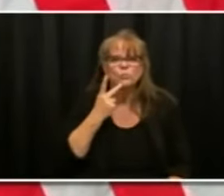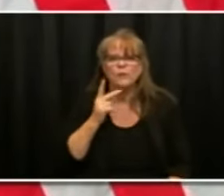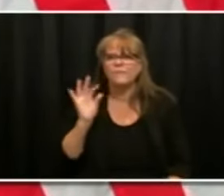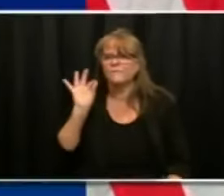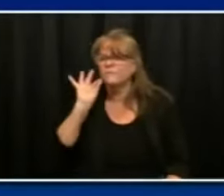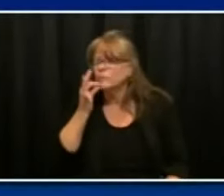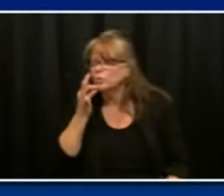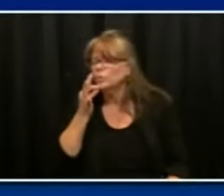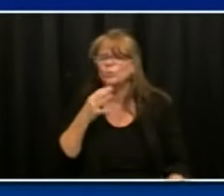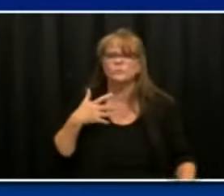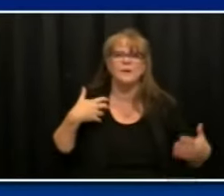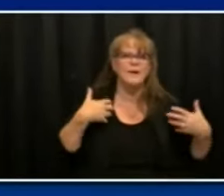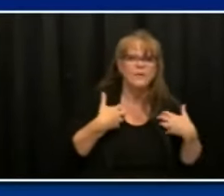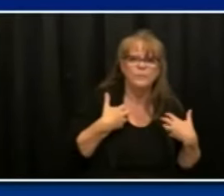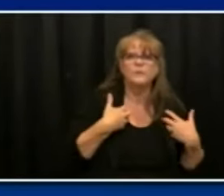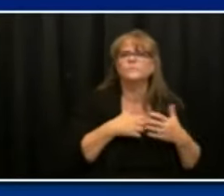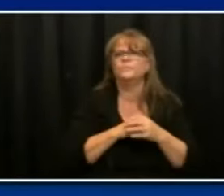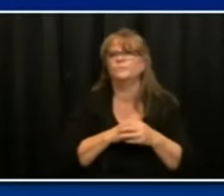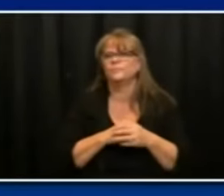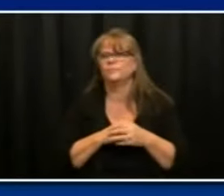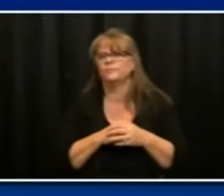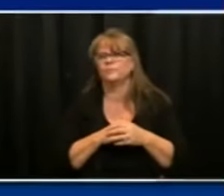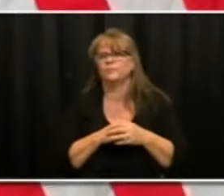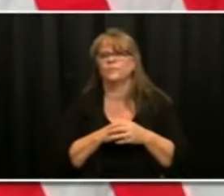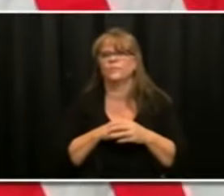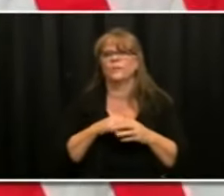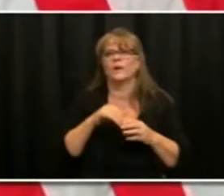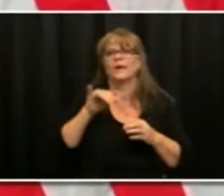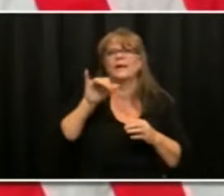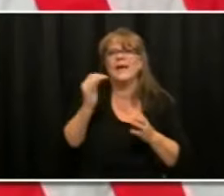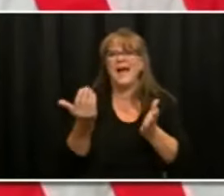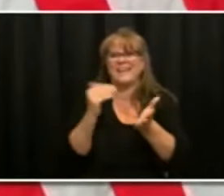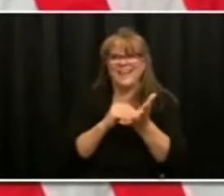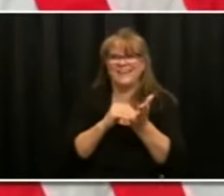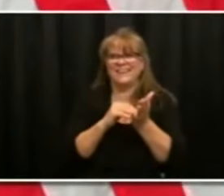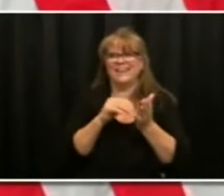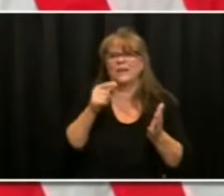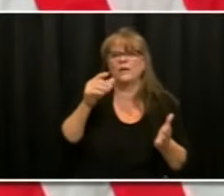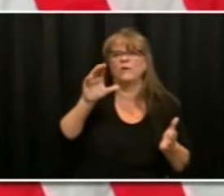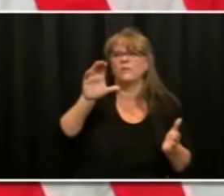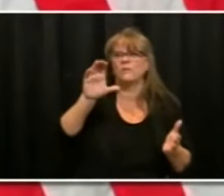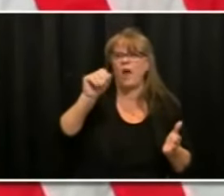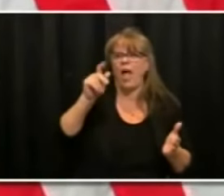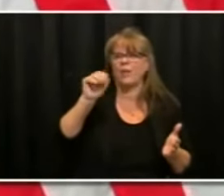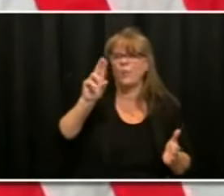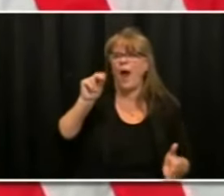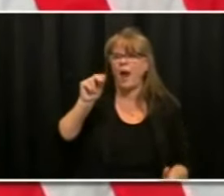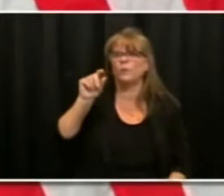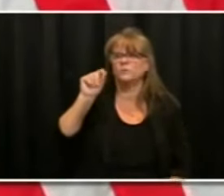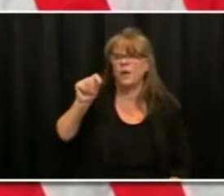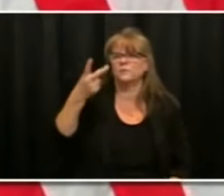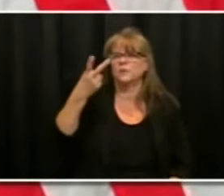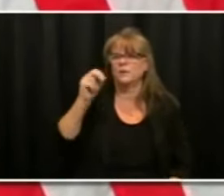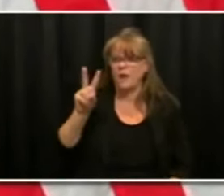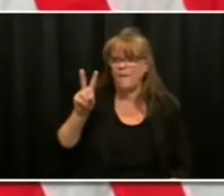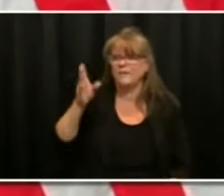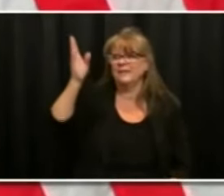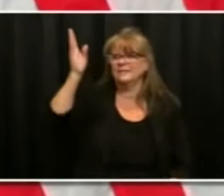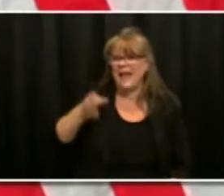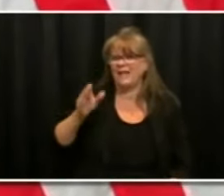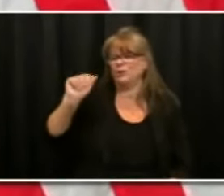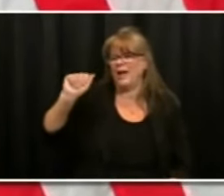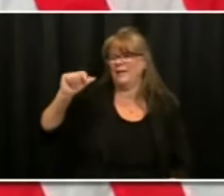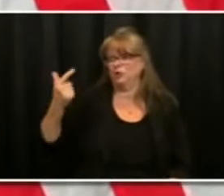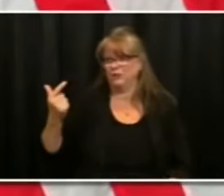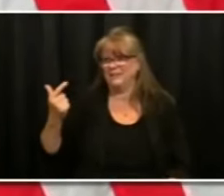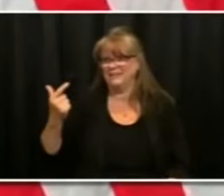colorado.gov/ag. Applications close November 9th, so there's only a few weeks to apply. We want to push this money out right away to help our farmers and